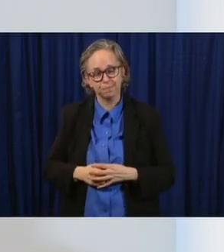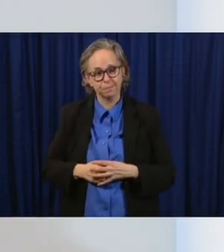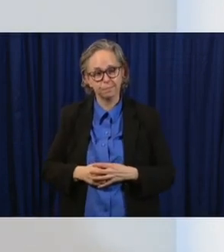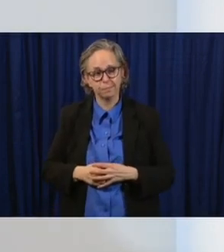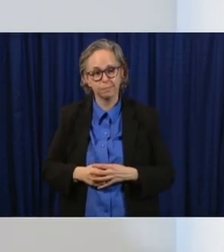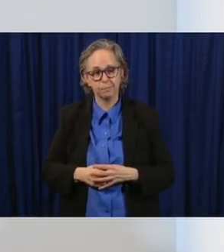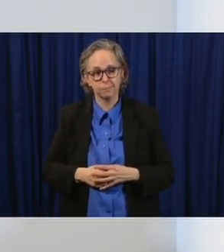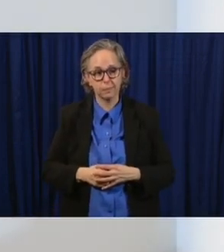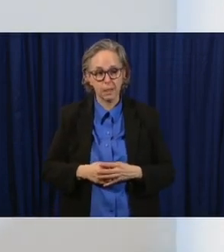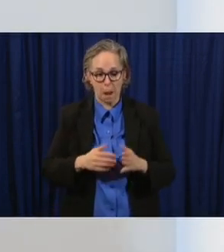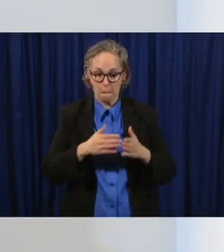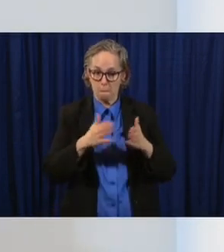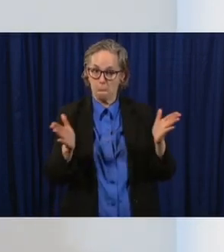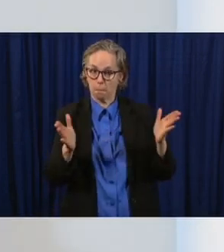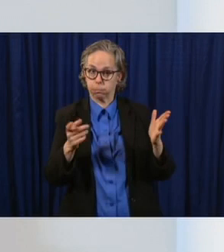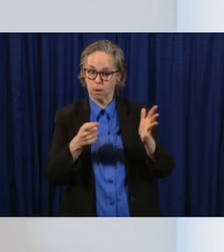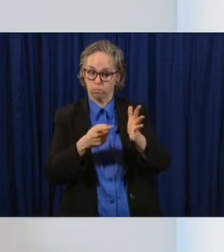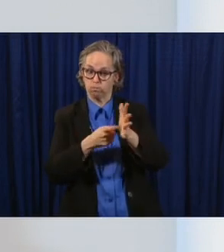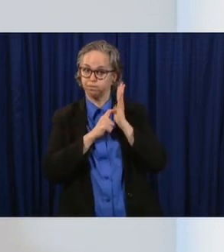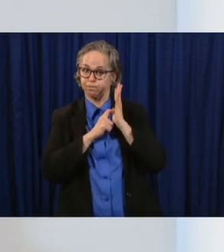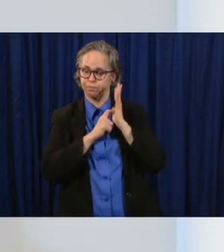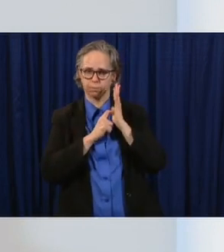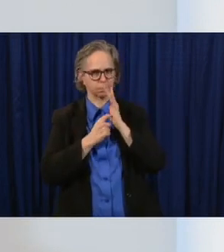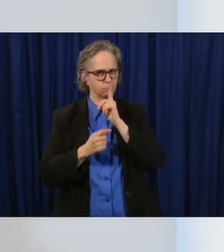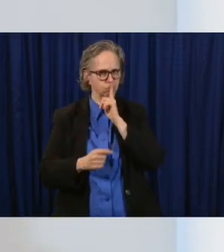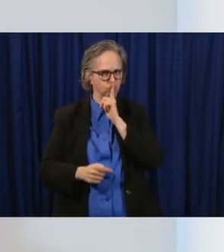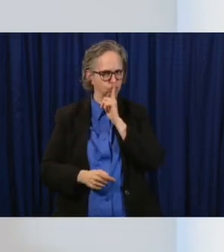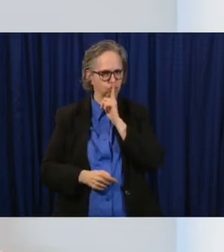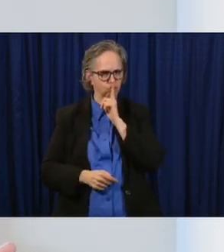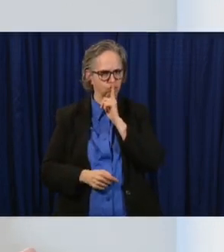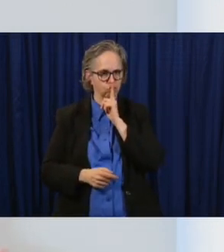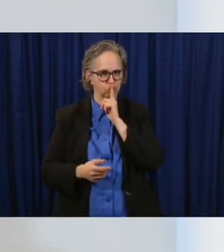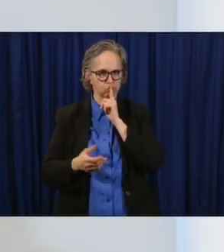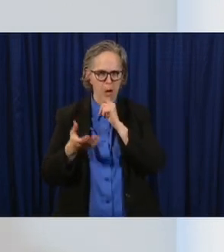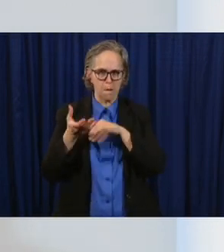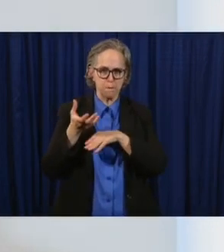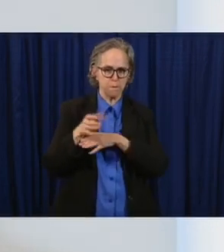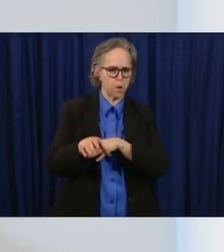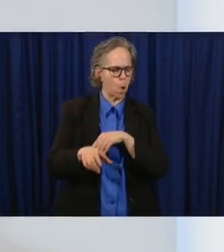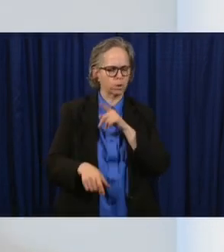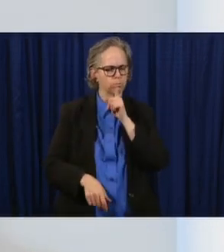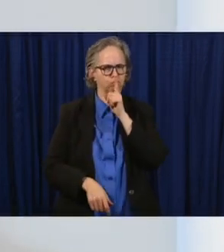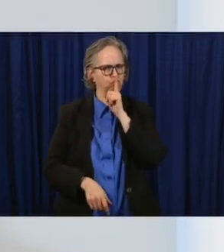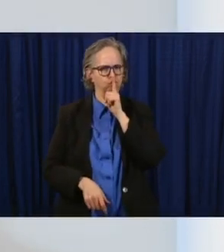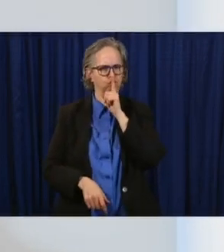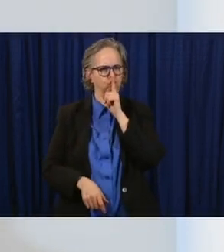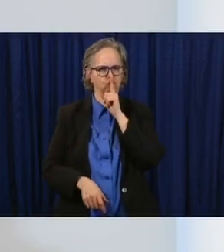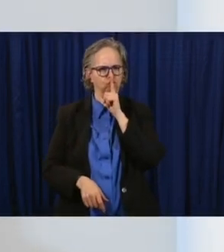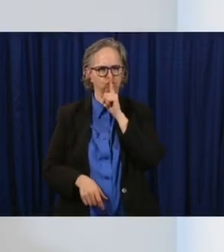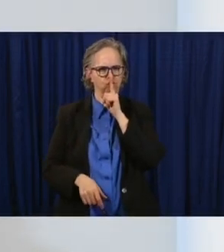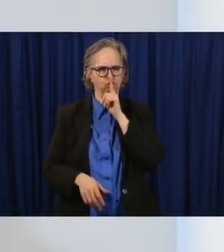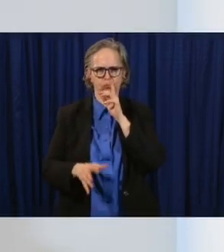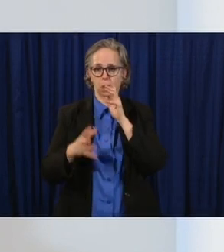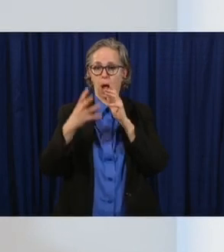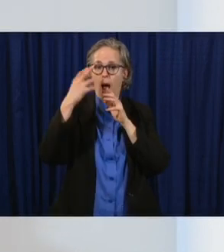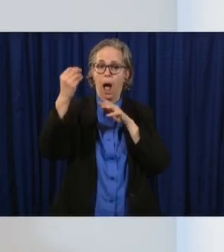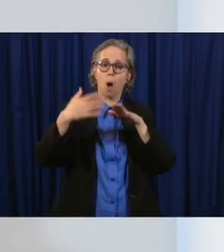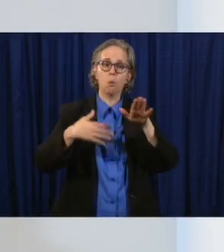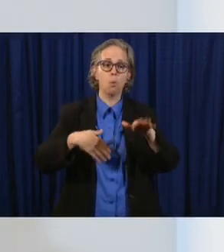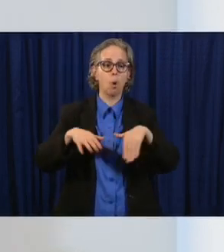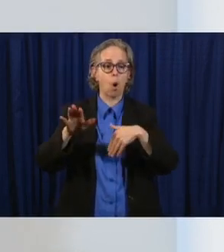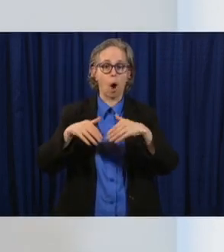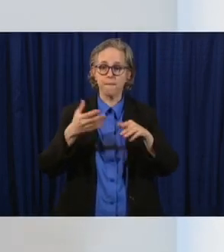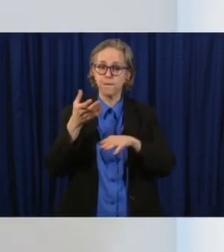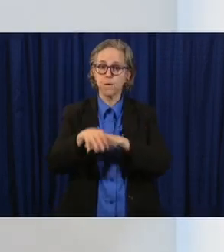mandate that when you walk out of your house, we can't make you wear one when you're walking down the street or going